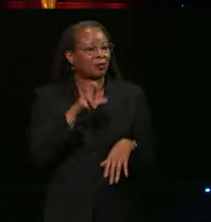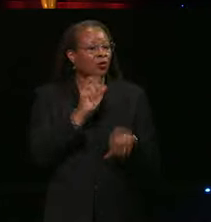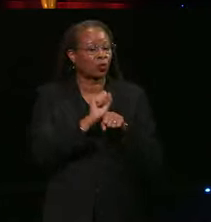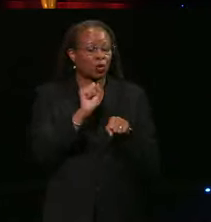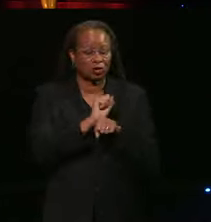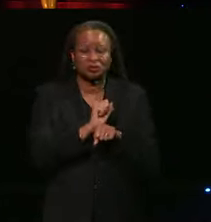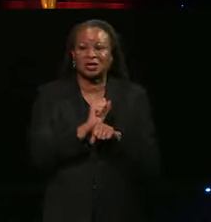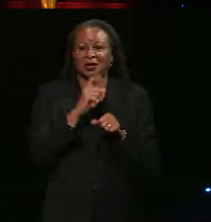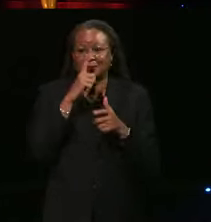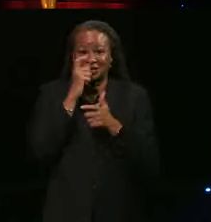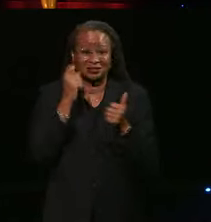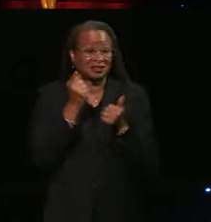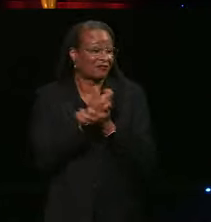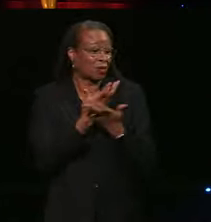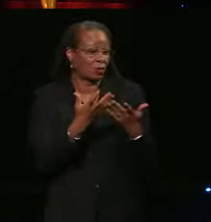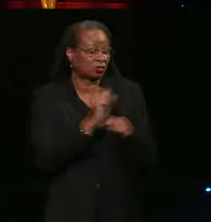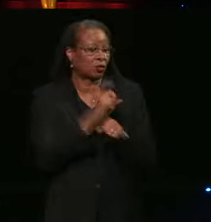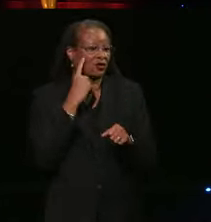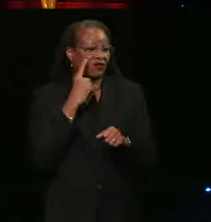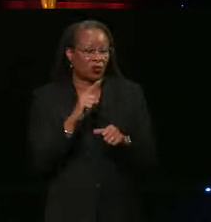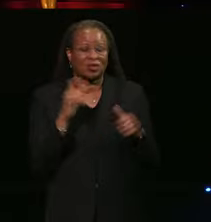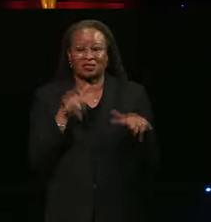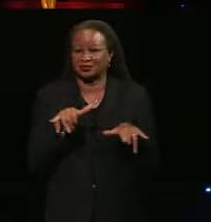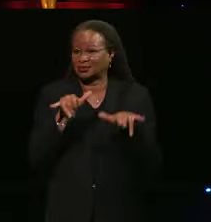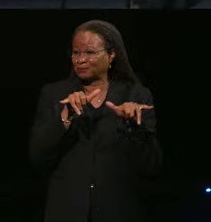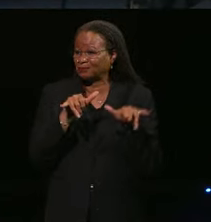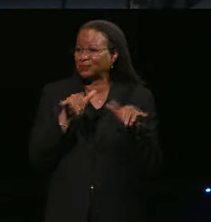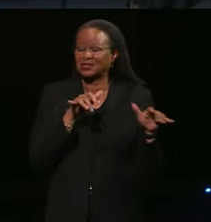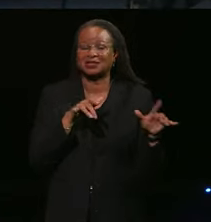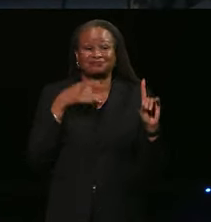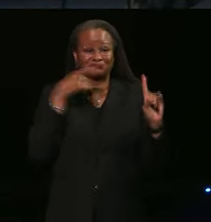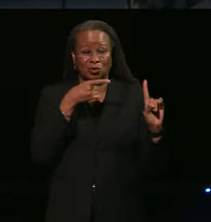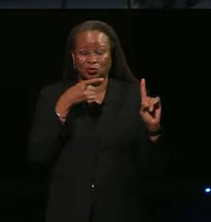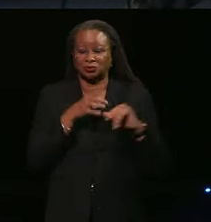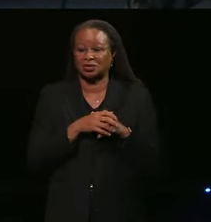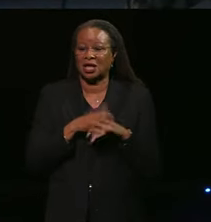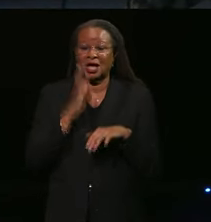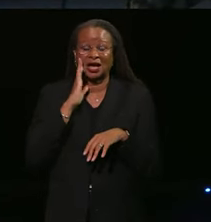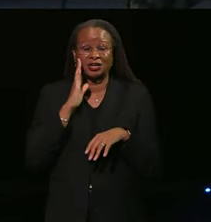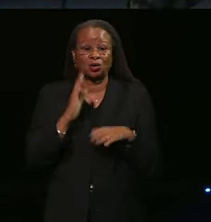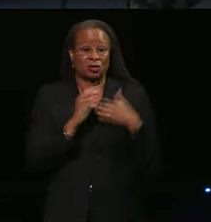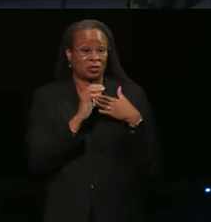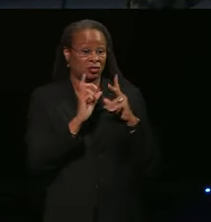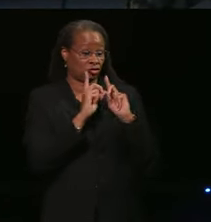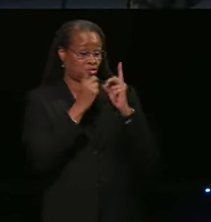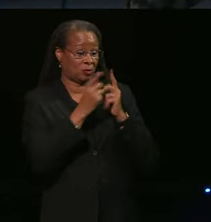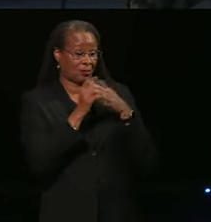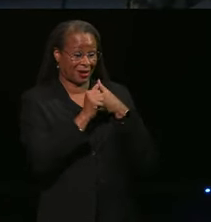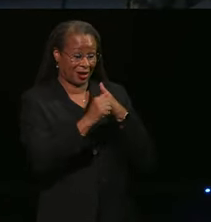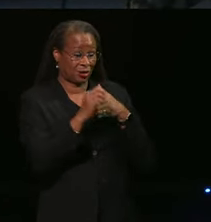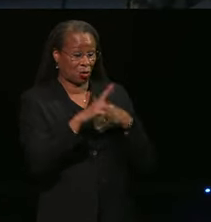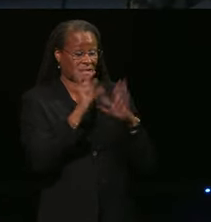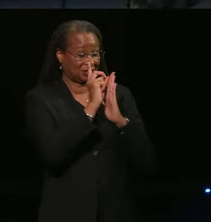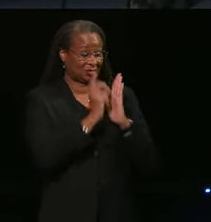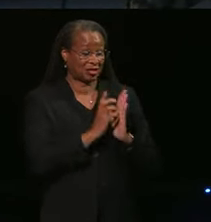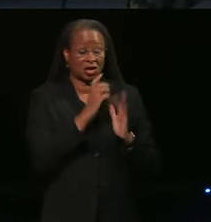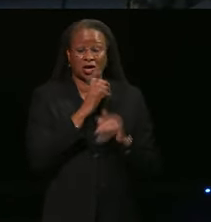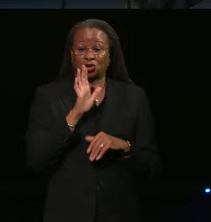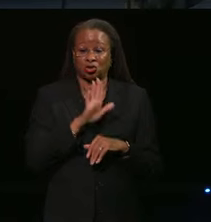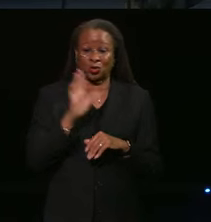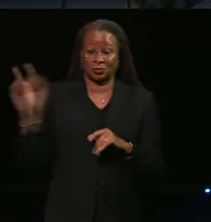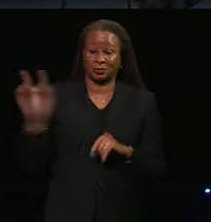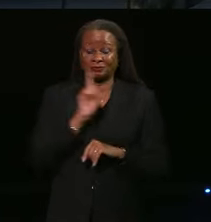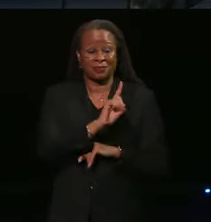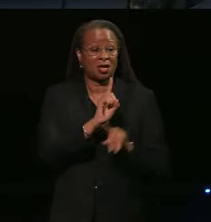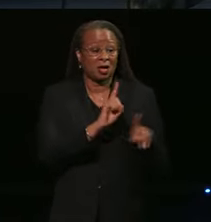we had everybody working for this. Common, you know, I know as a department head or designers, you're the one that, you know, they come to and pat you on the